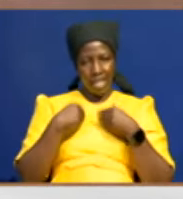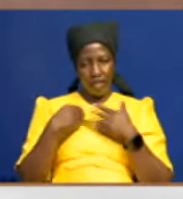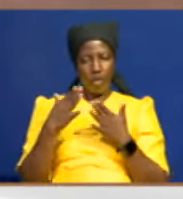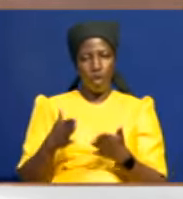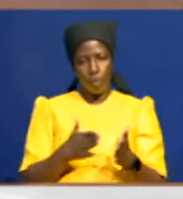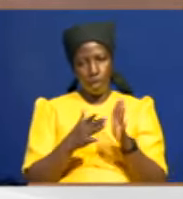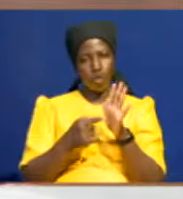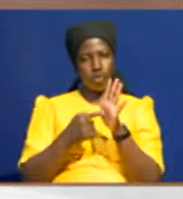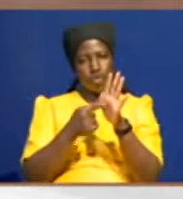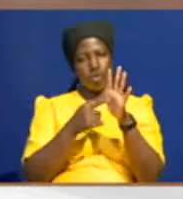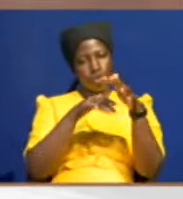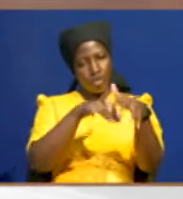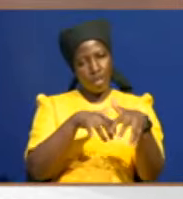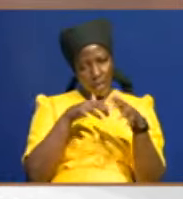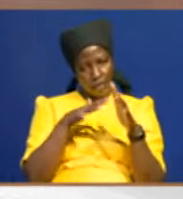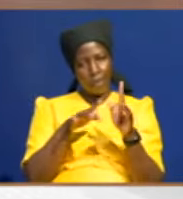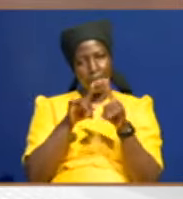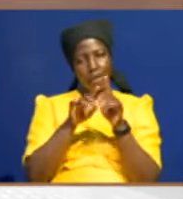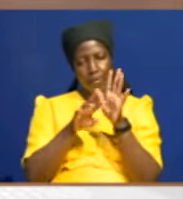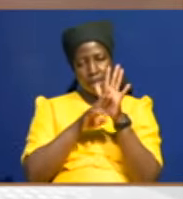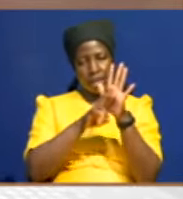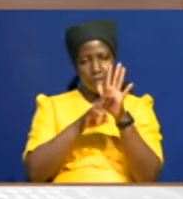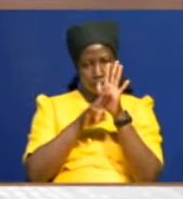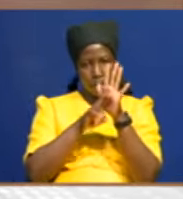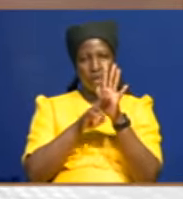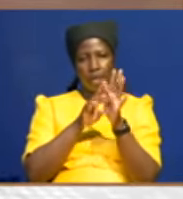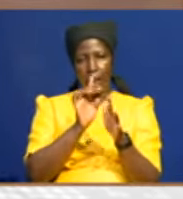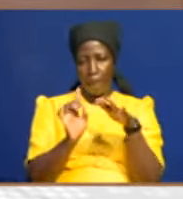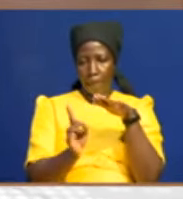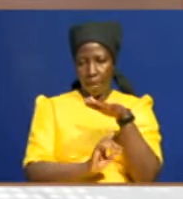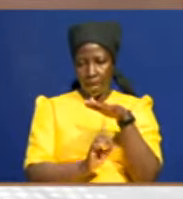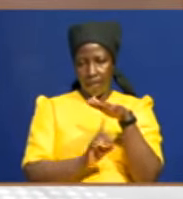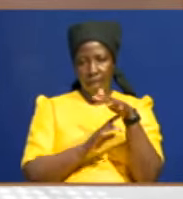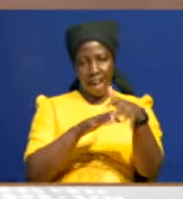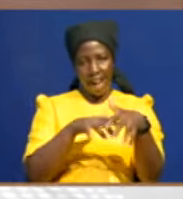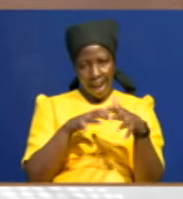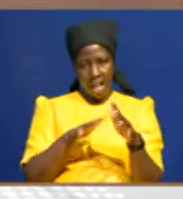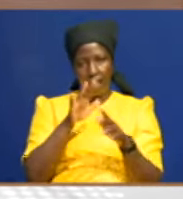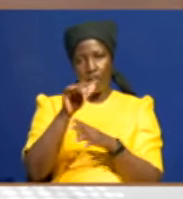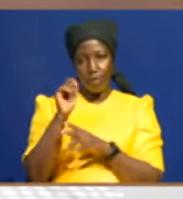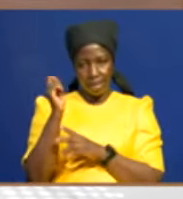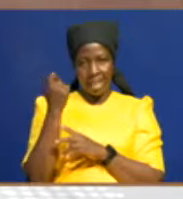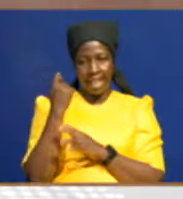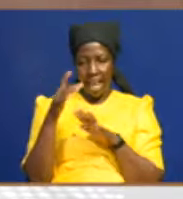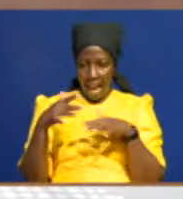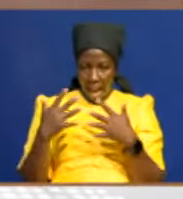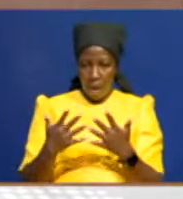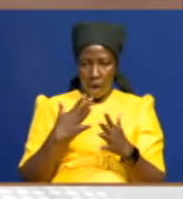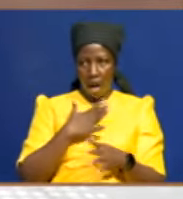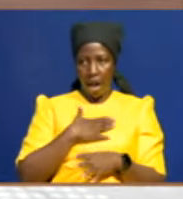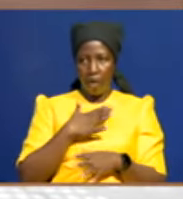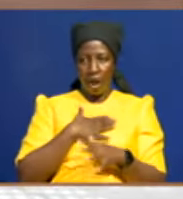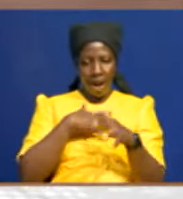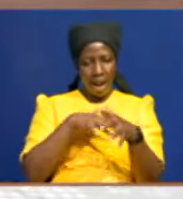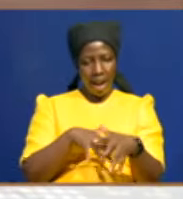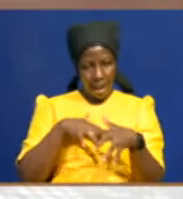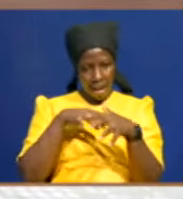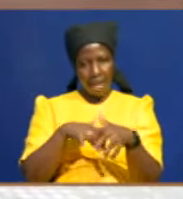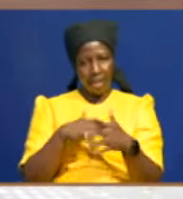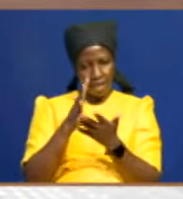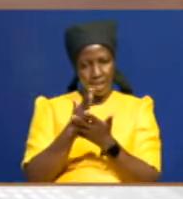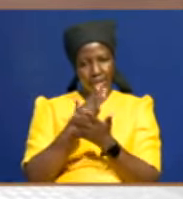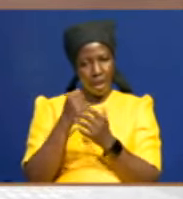the farmers and to representatives of the Ministry of Agriculture from Kenya how our agricultural sector works,